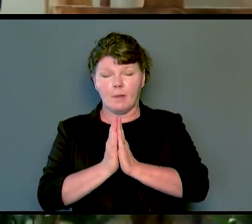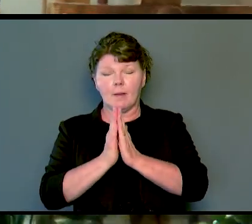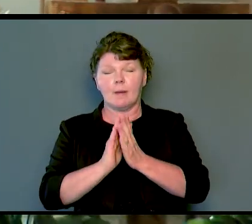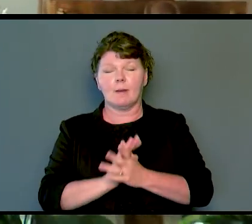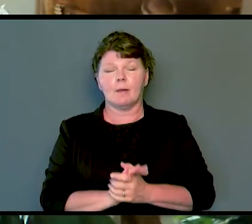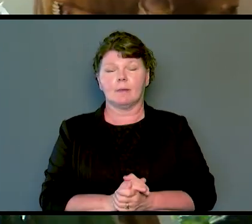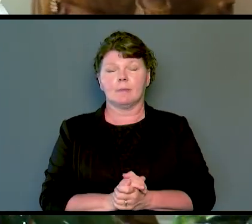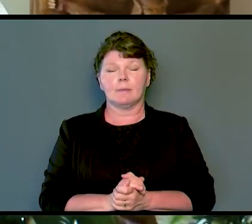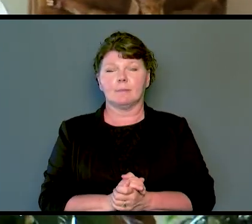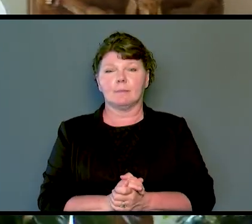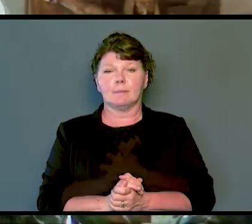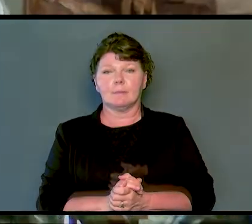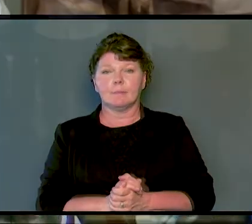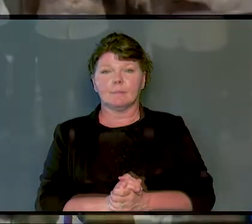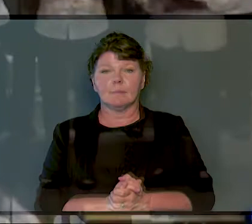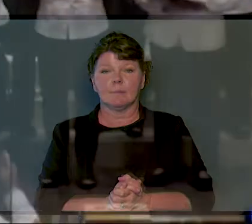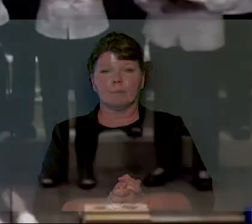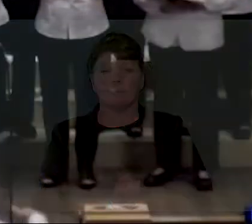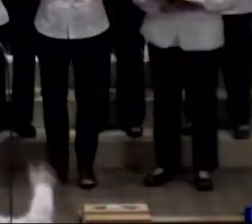peace. Amen.